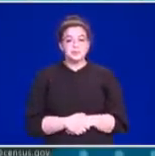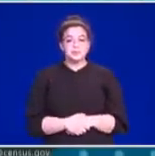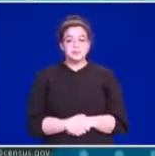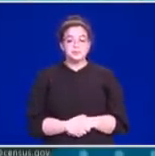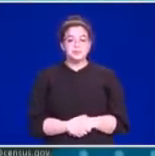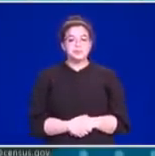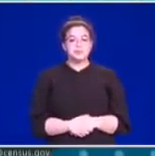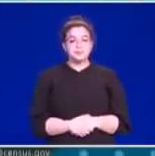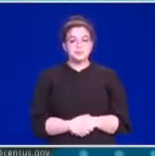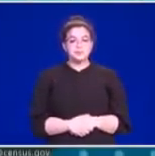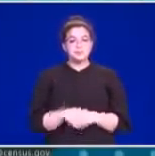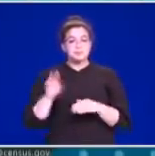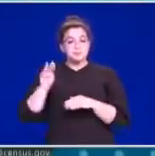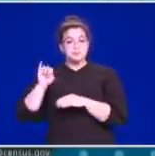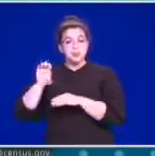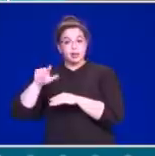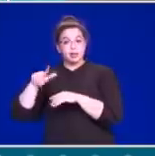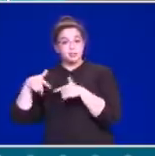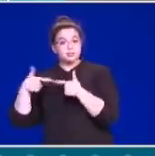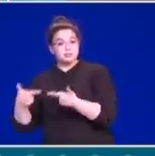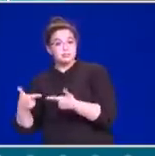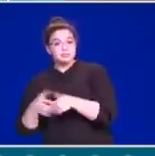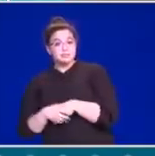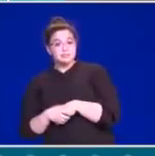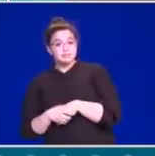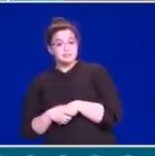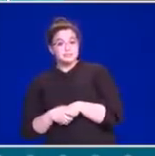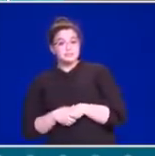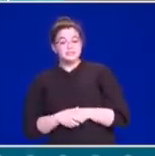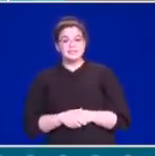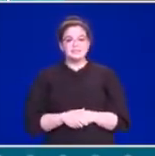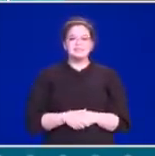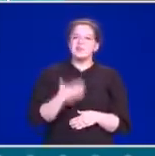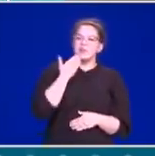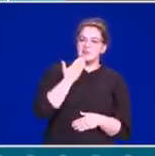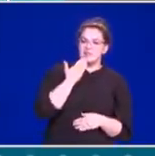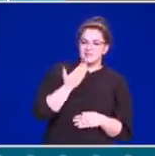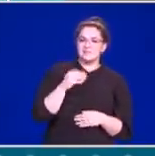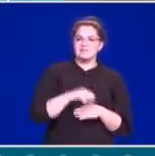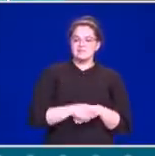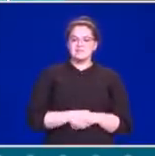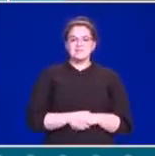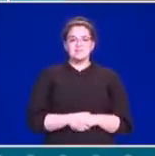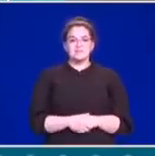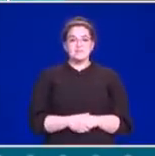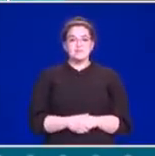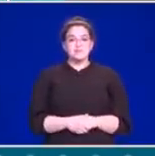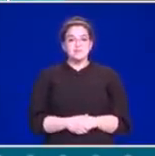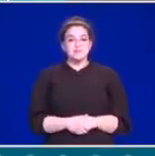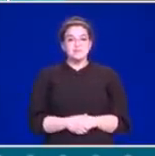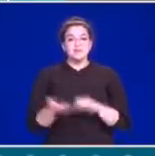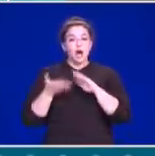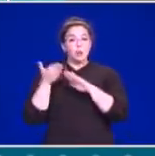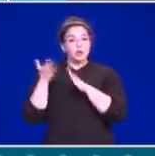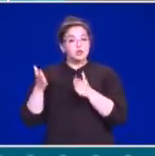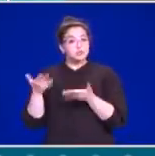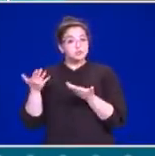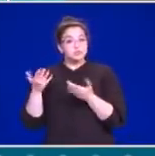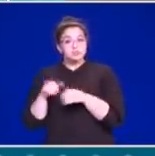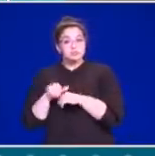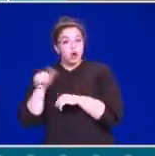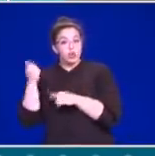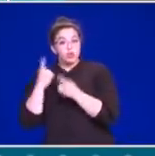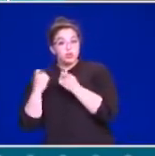Asian groups. Michael, I'll turn it back to you. Thank you, Nicholas. Thank you. Operator, do we have